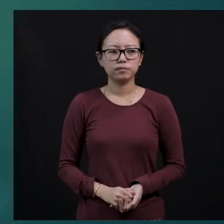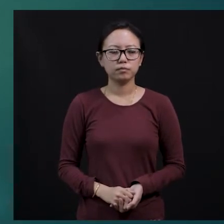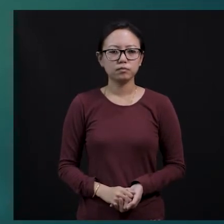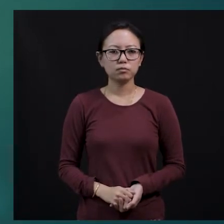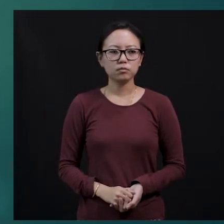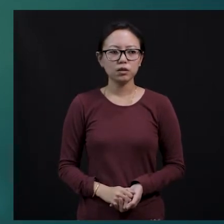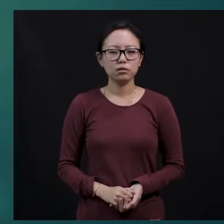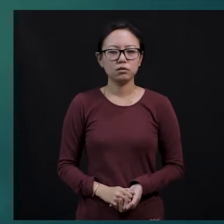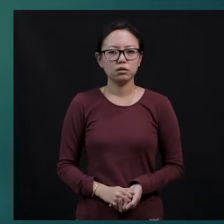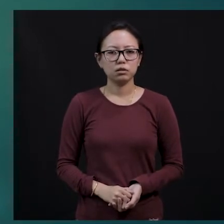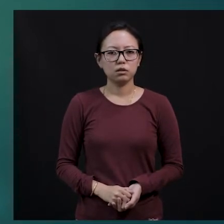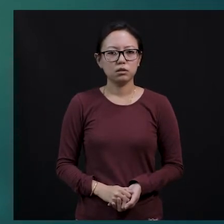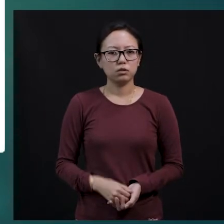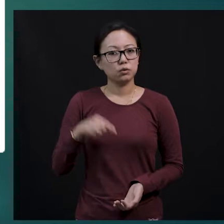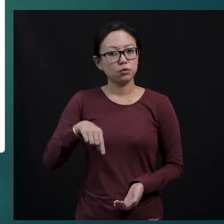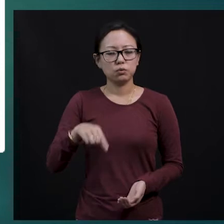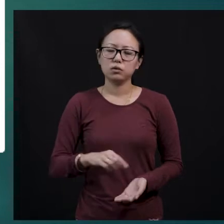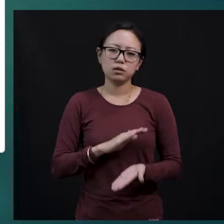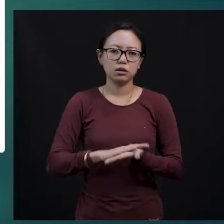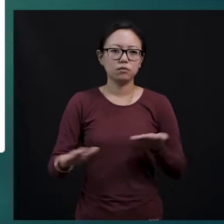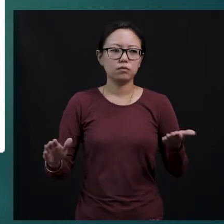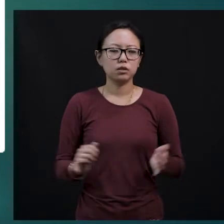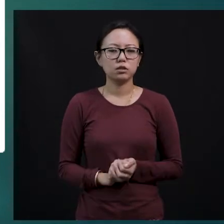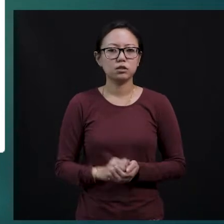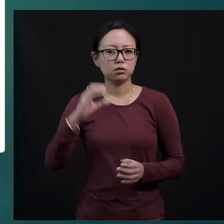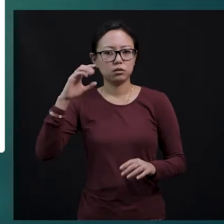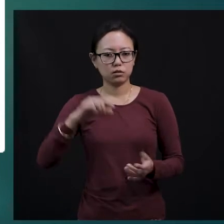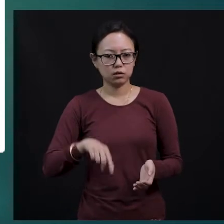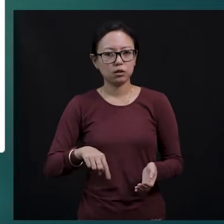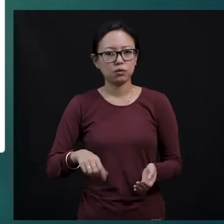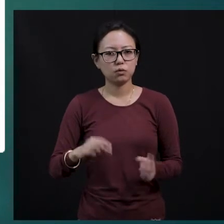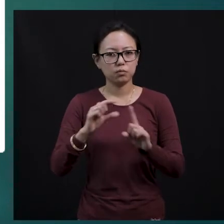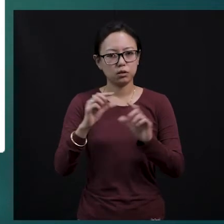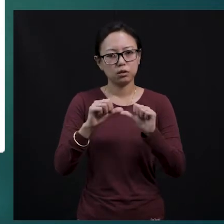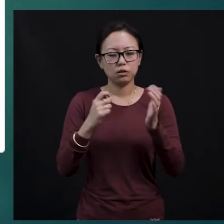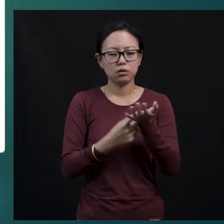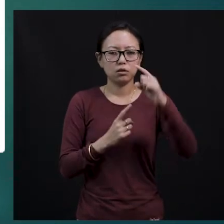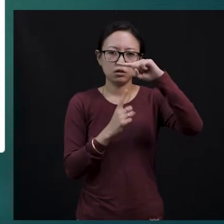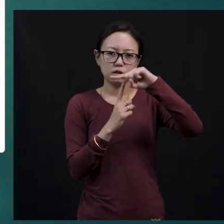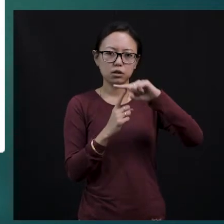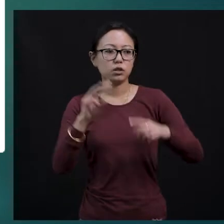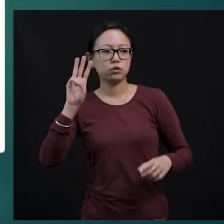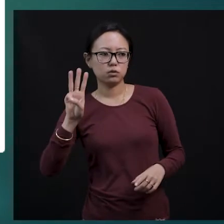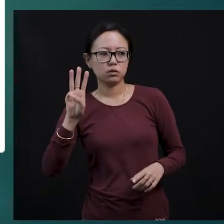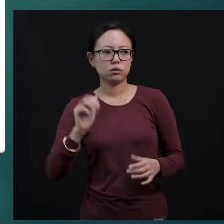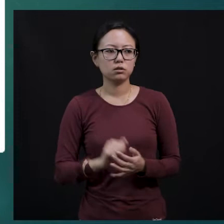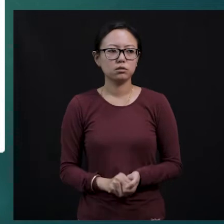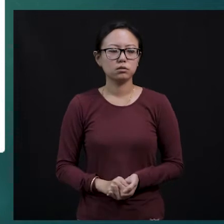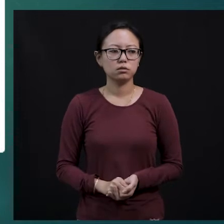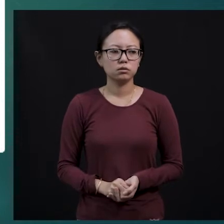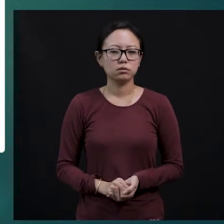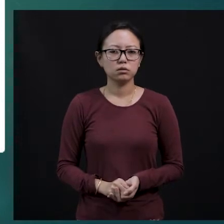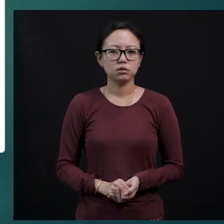finish it in part 3. So the title, as I already said, is Education and Social Reforms, part number 3. This